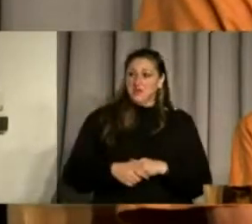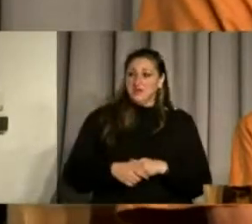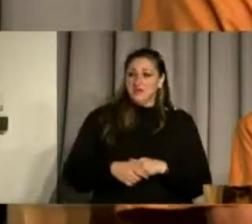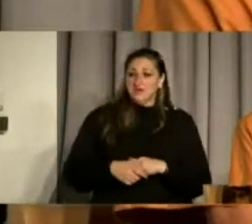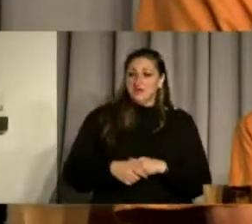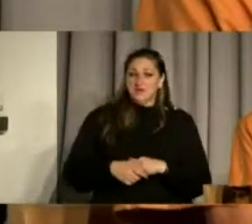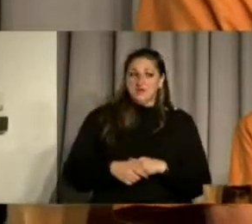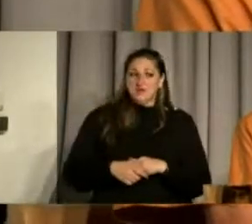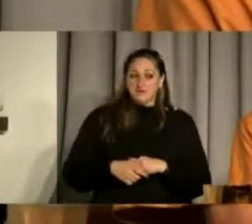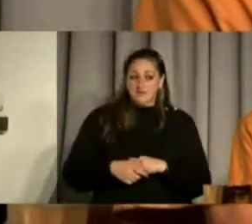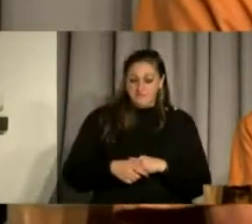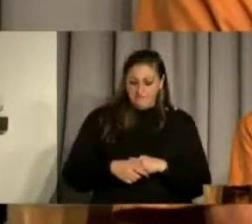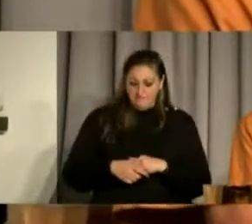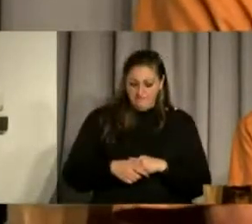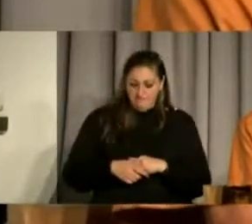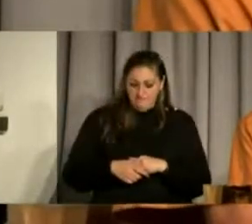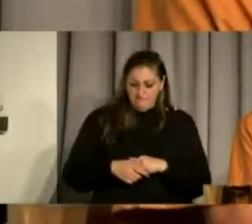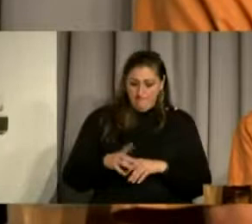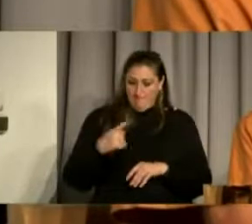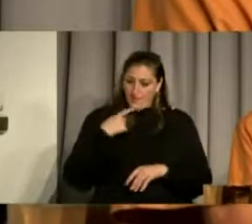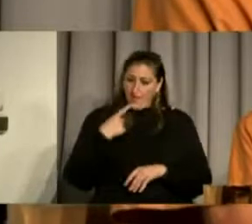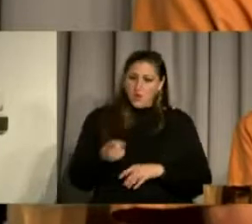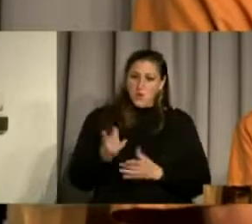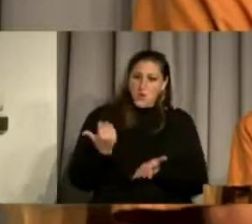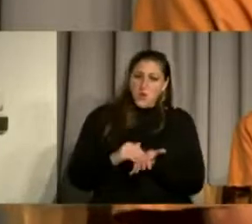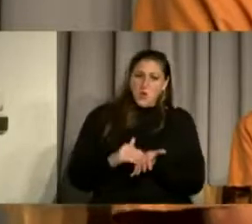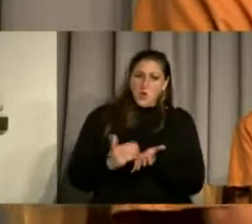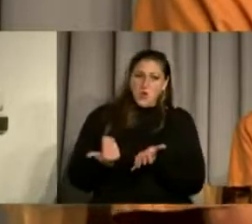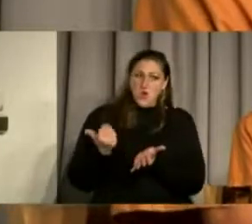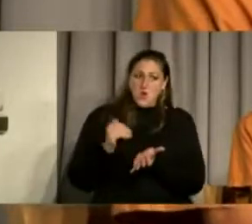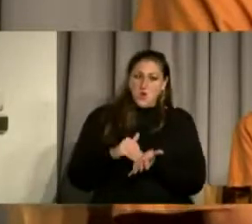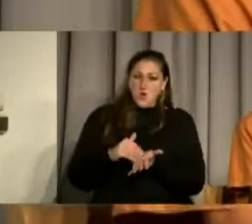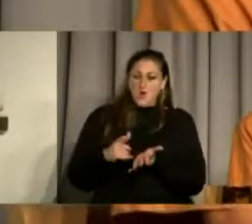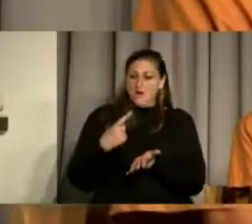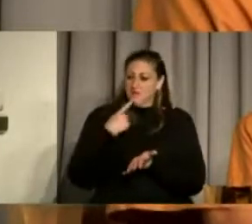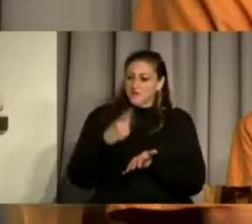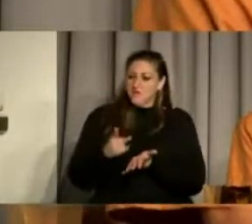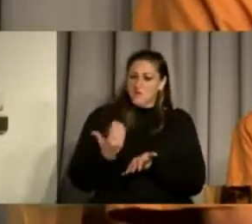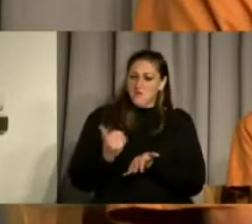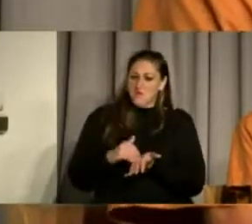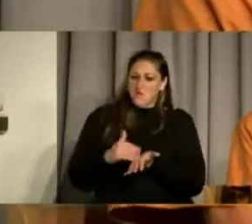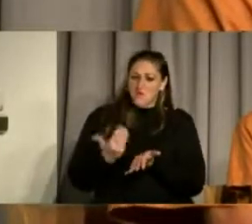And I was told and made to say, I love you to them.